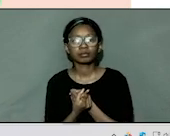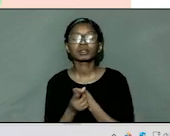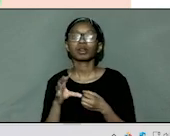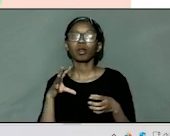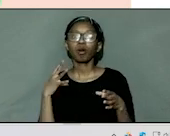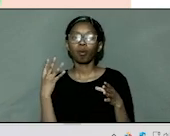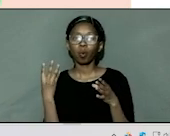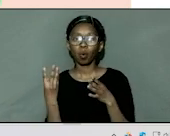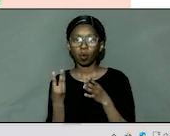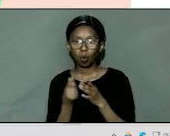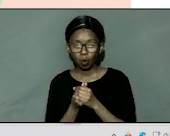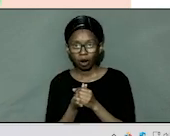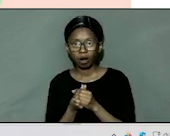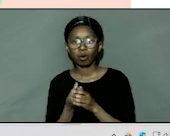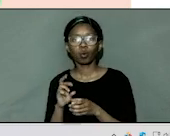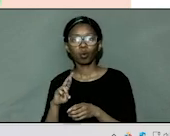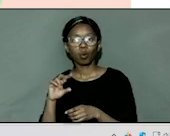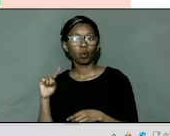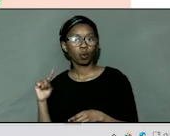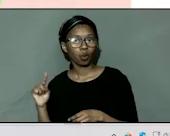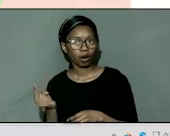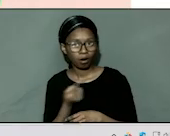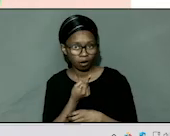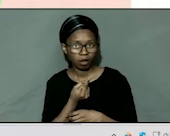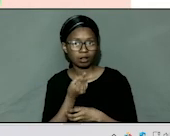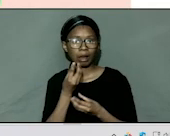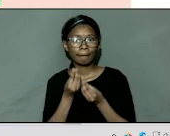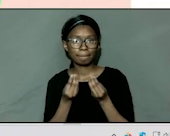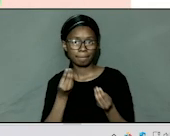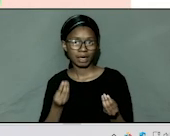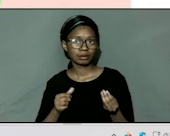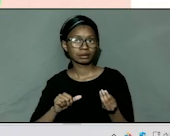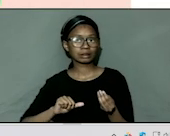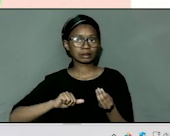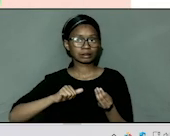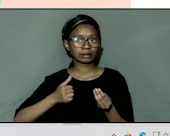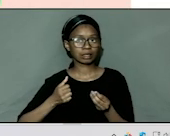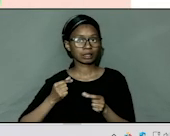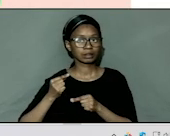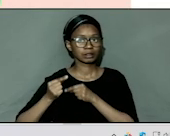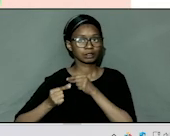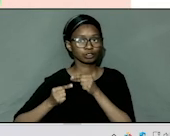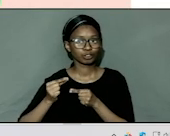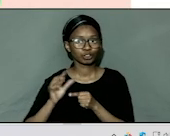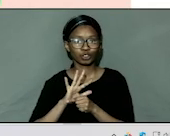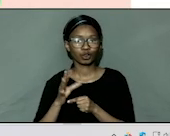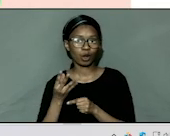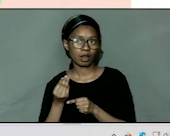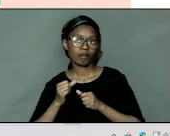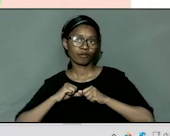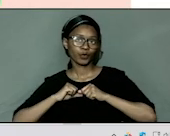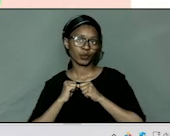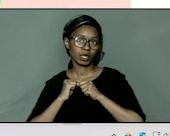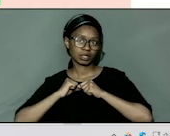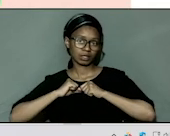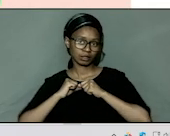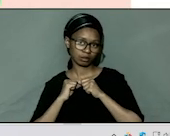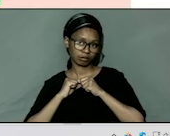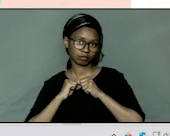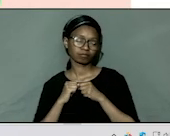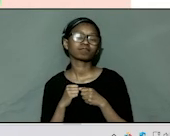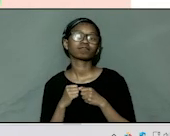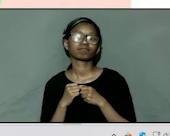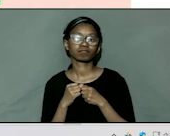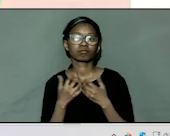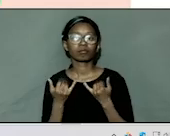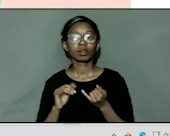All offsprings in the next generation had no what? No wings. So ladies and